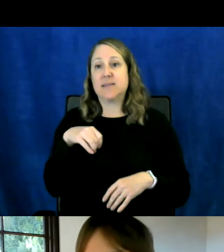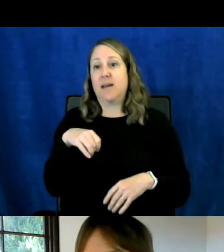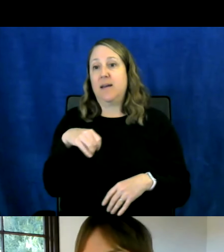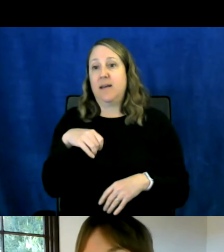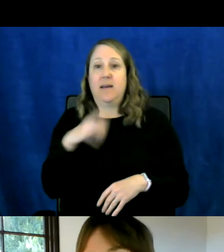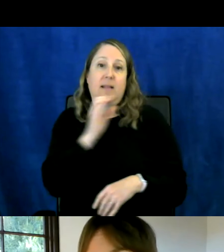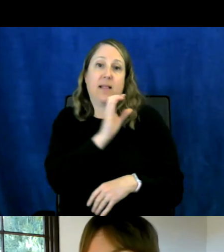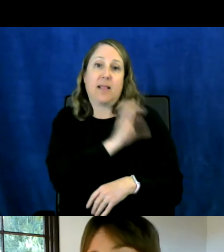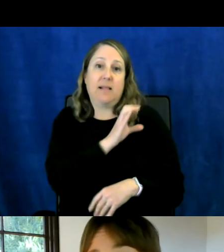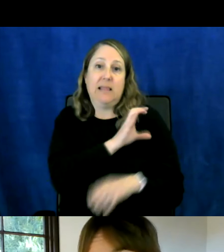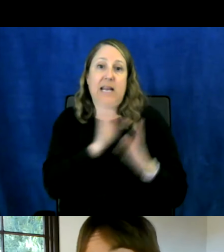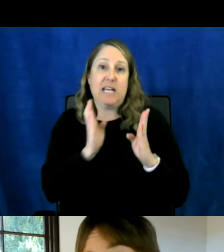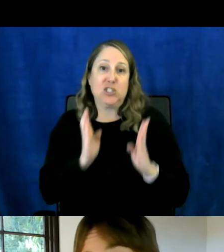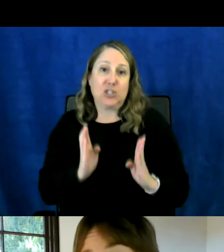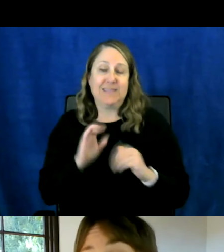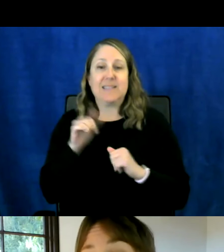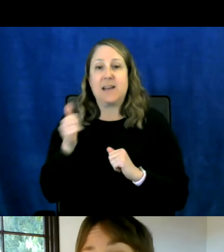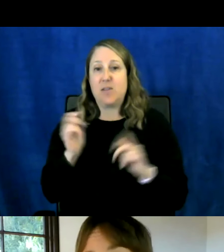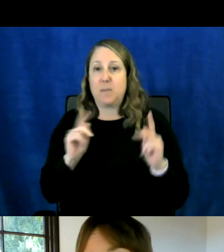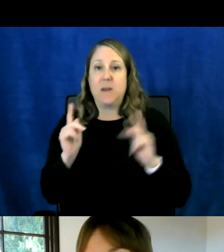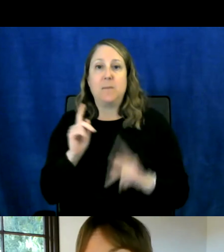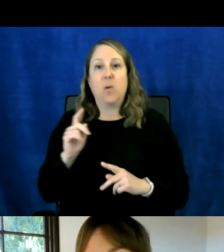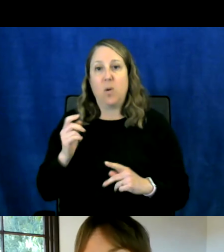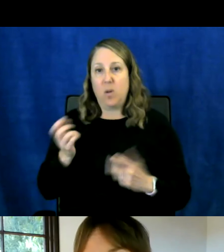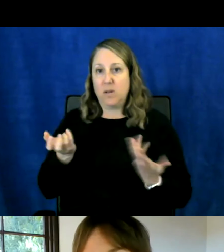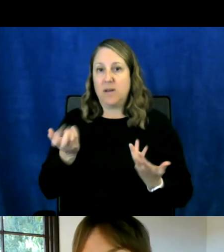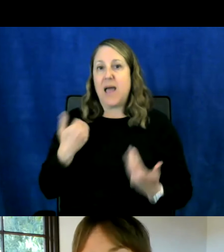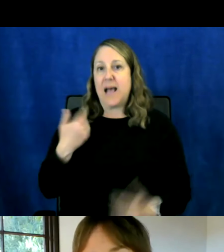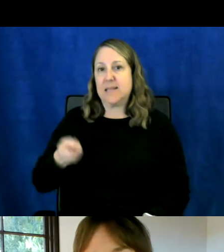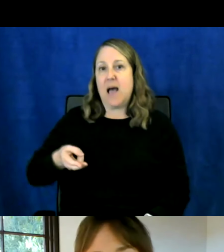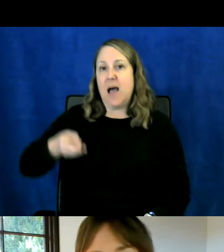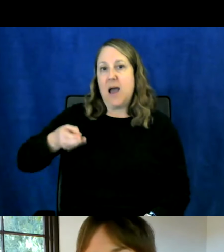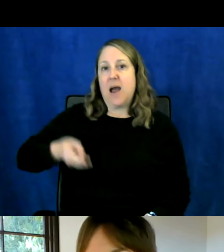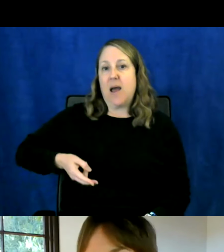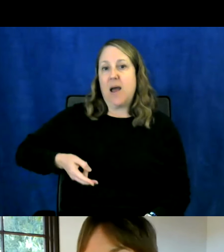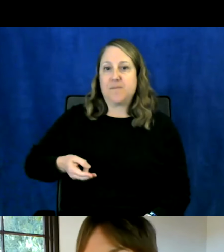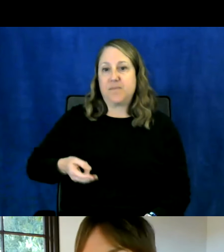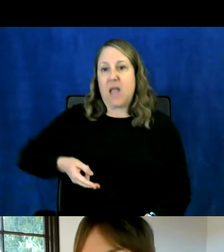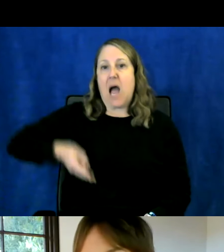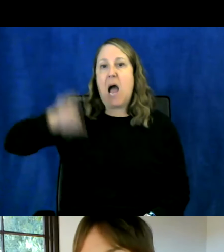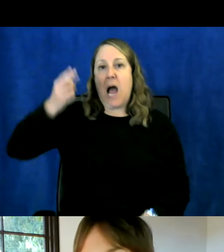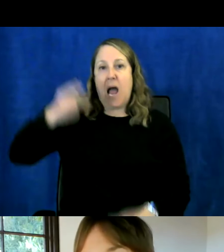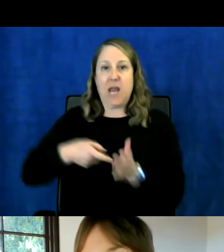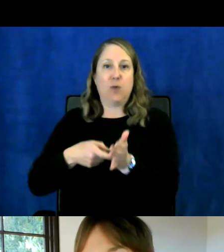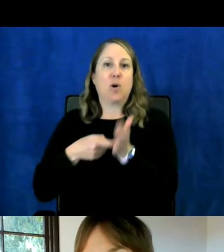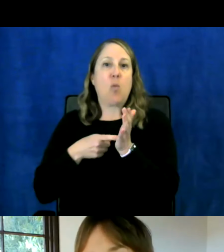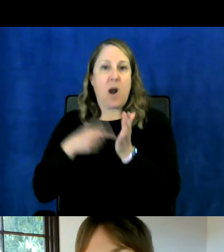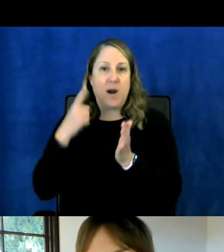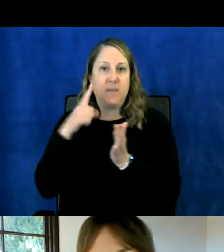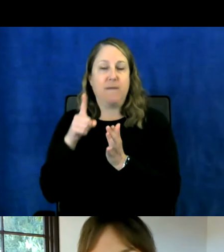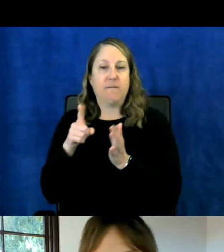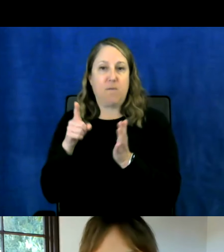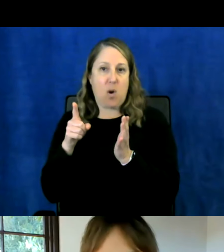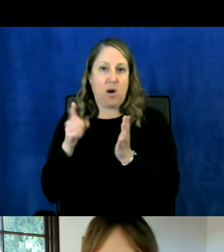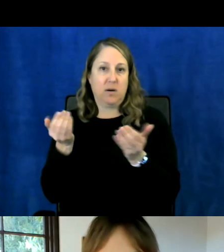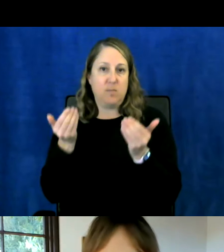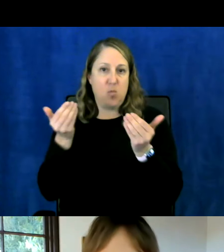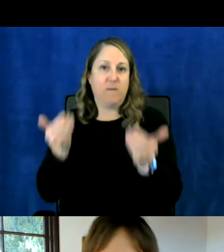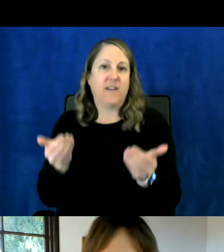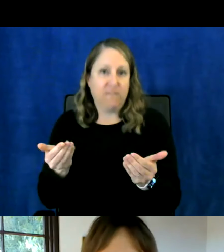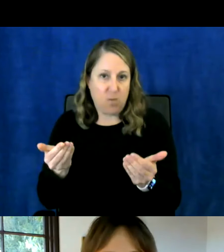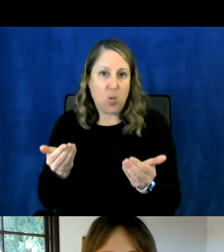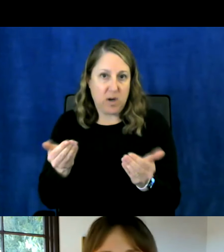others, and with what I would call quite a high bar in terms of evidence required to be able to move forward in the court